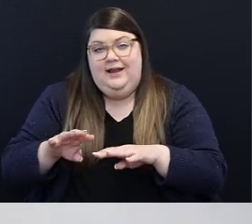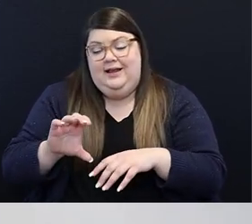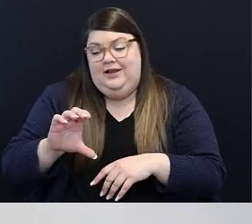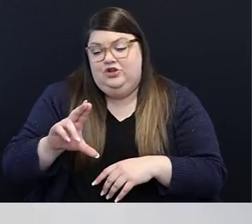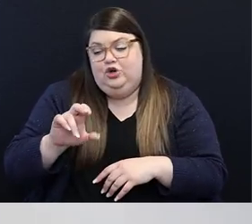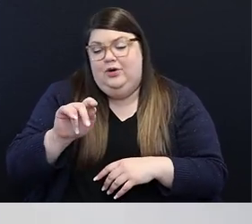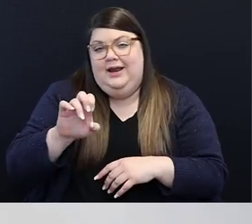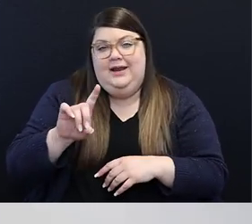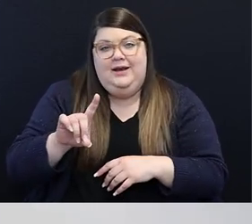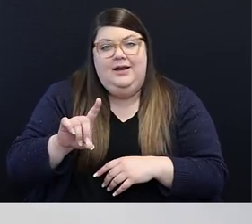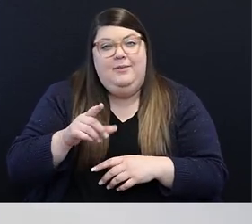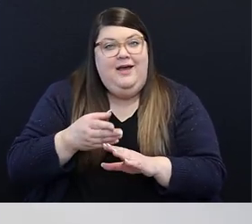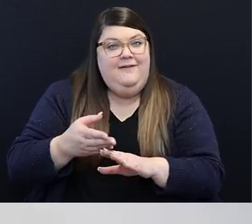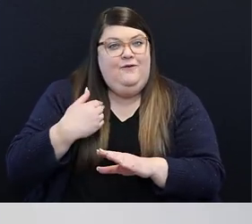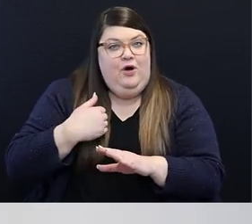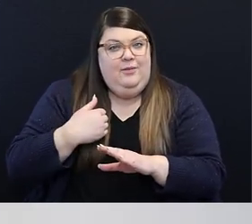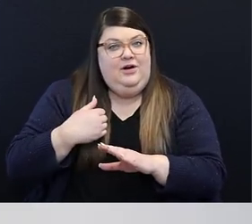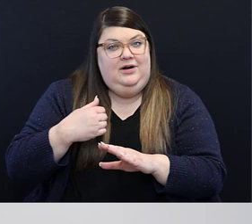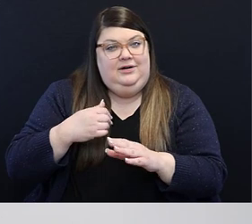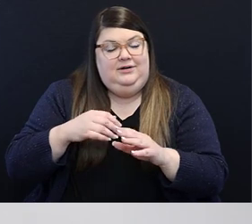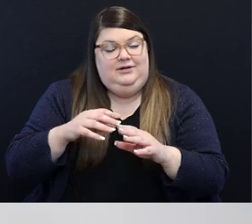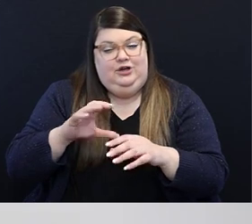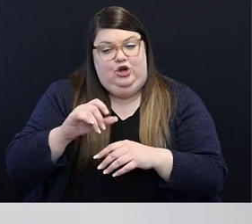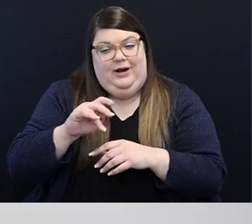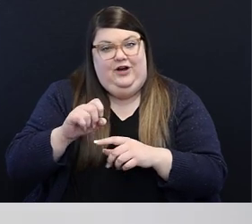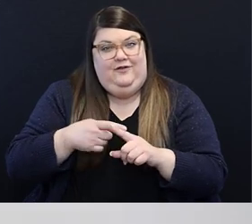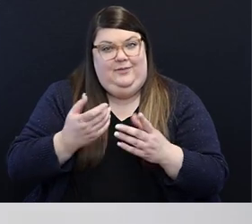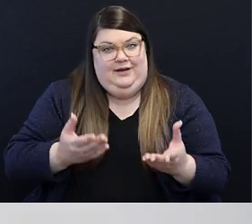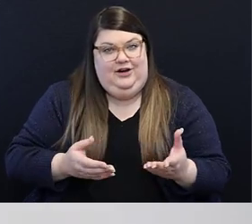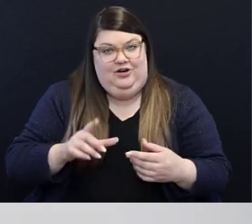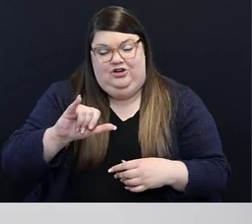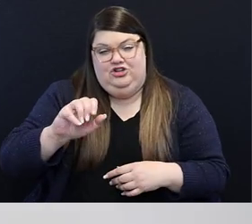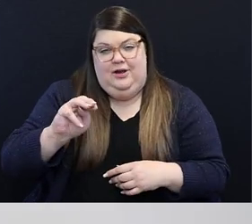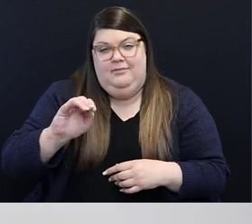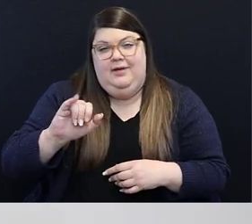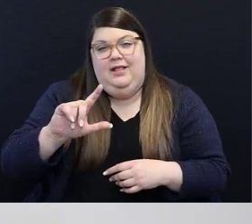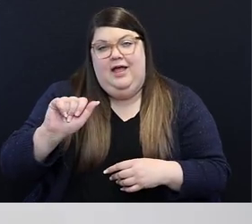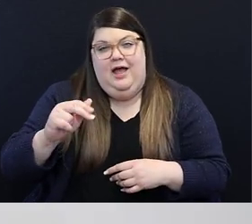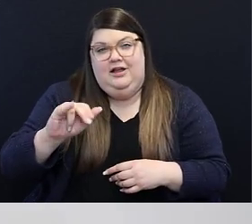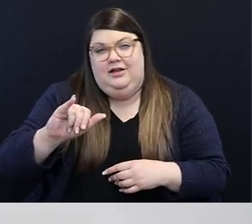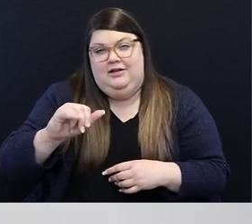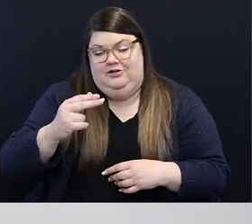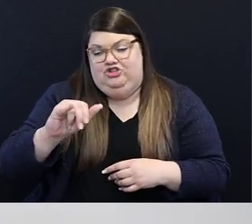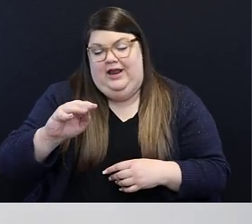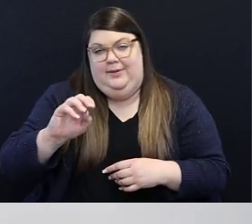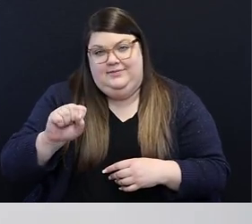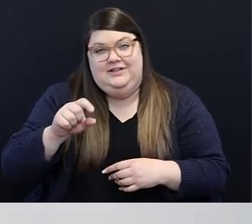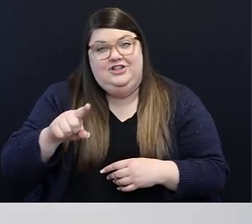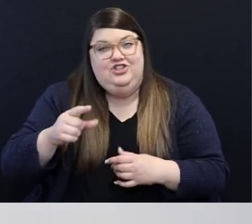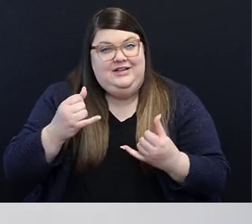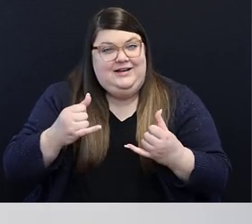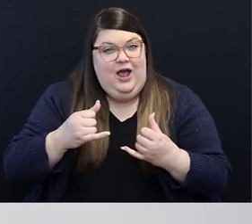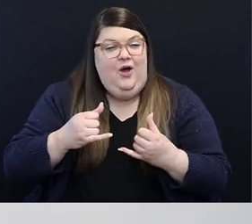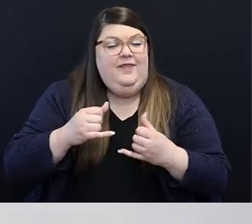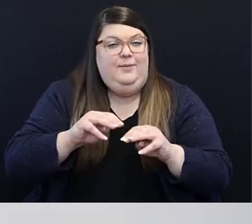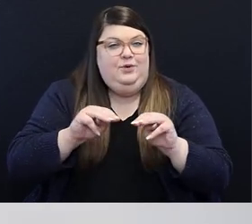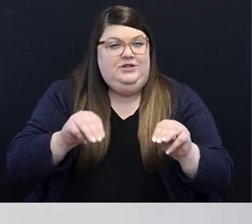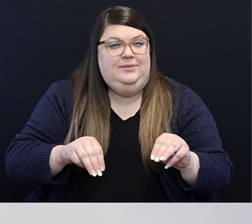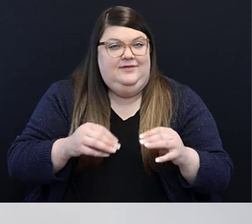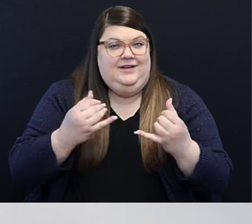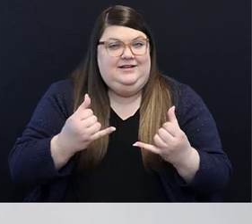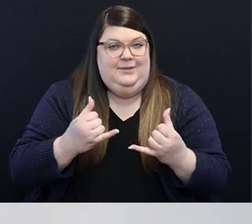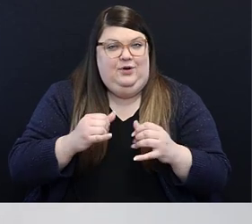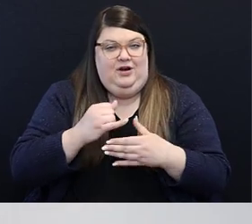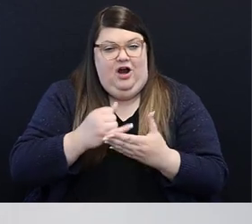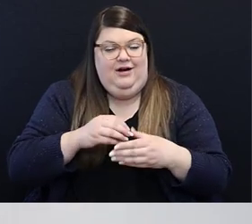ICLA former senior curator, Jamillah James, to my left, who is now the Manilow Senior Curator at the Museum of Contemporary Art in